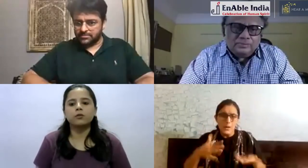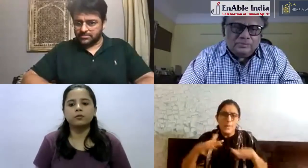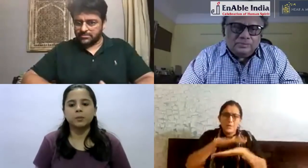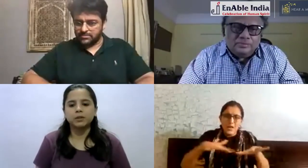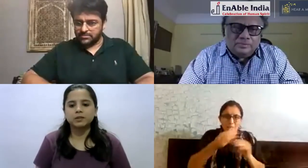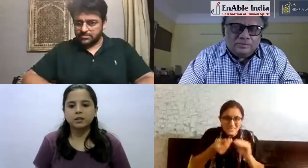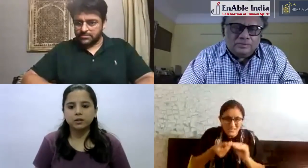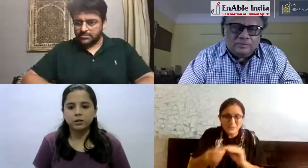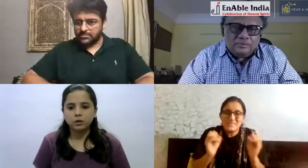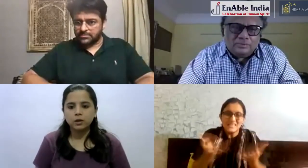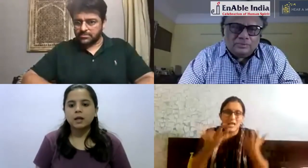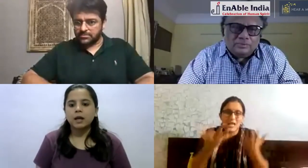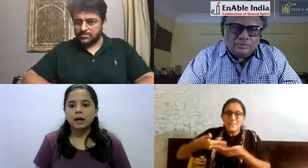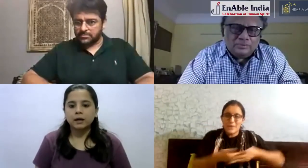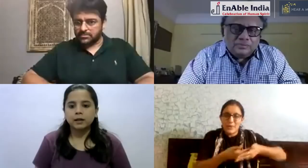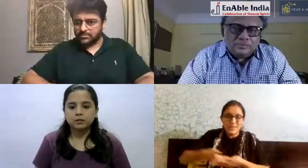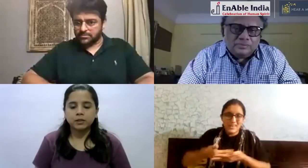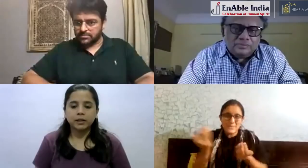So if the person,